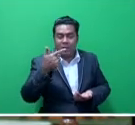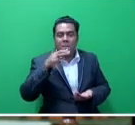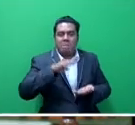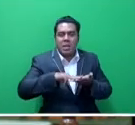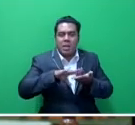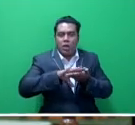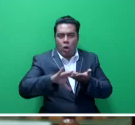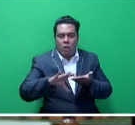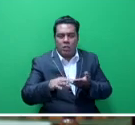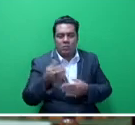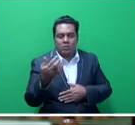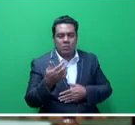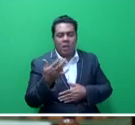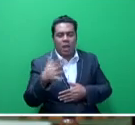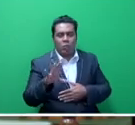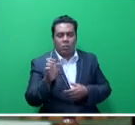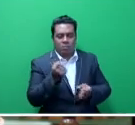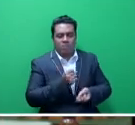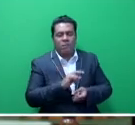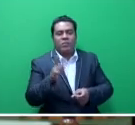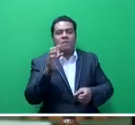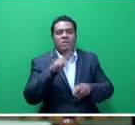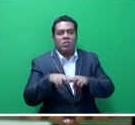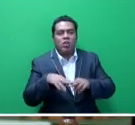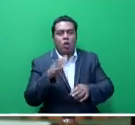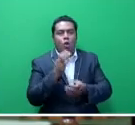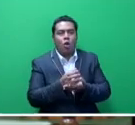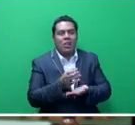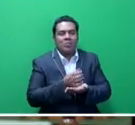is provided to the Fiji Correction Service.